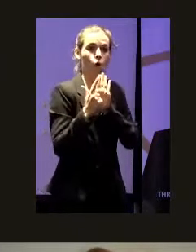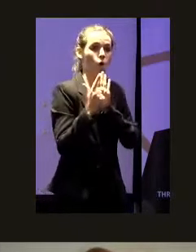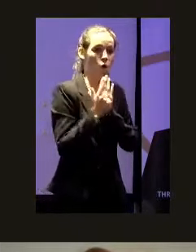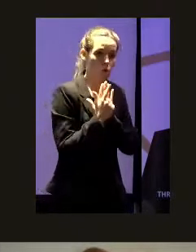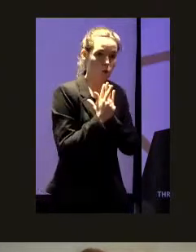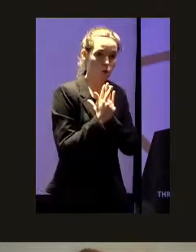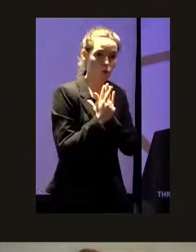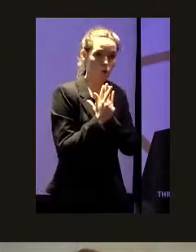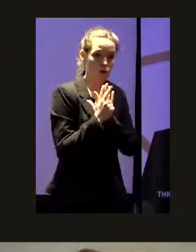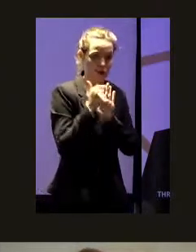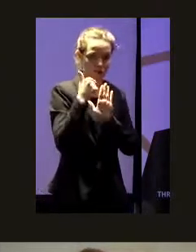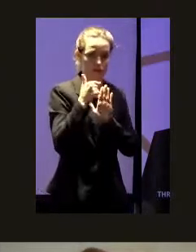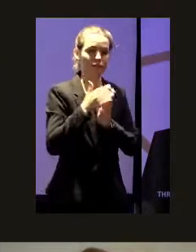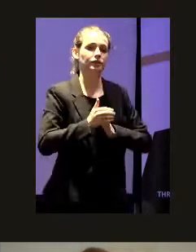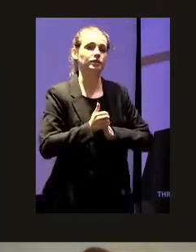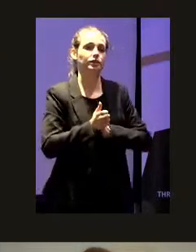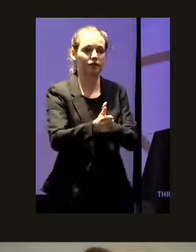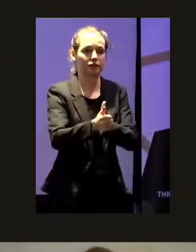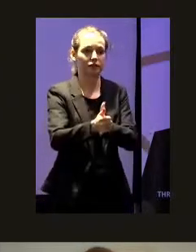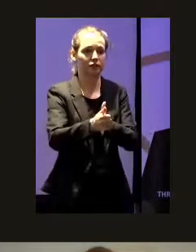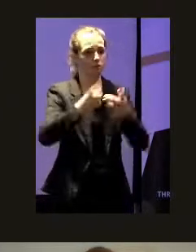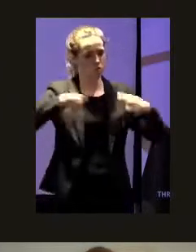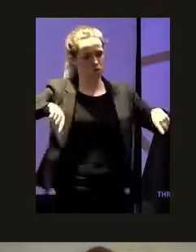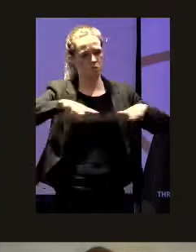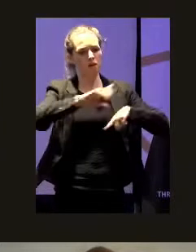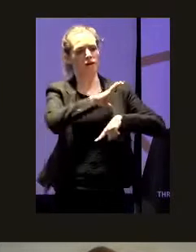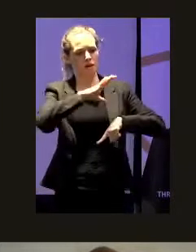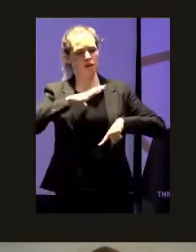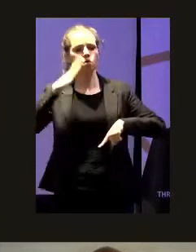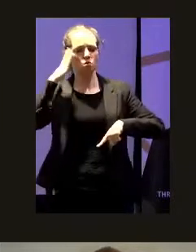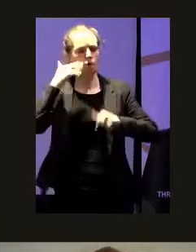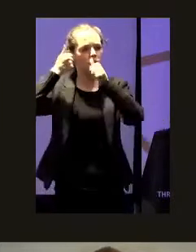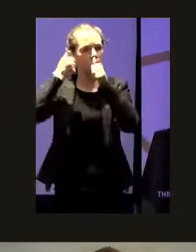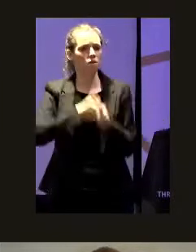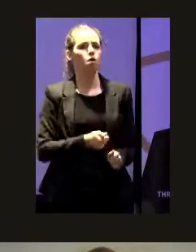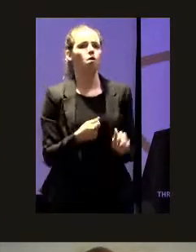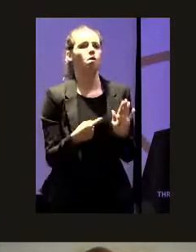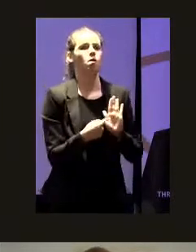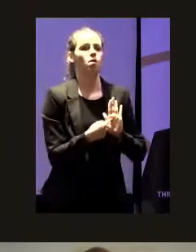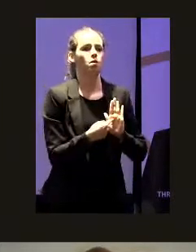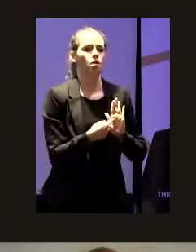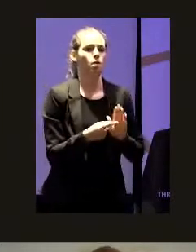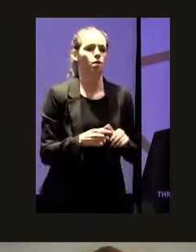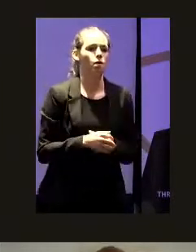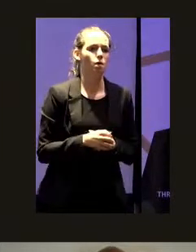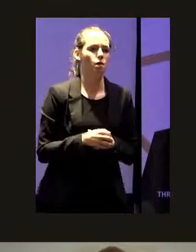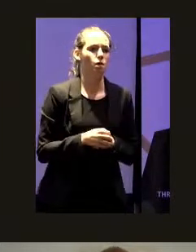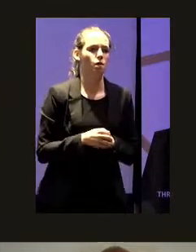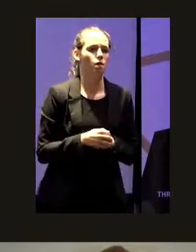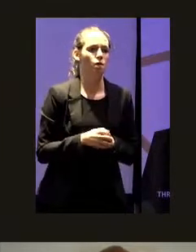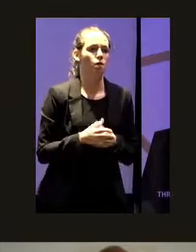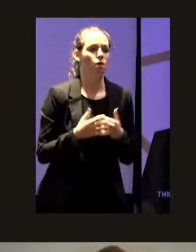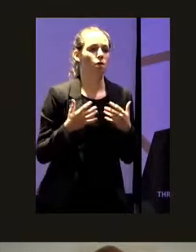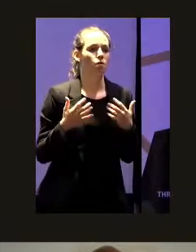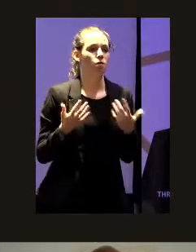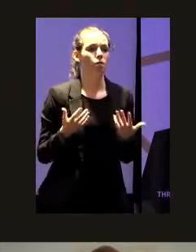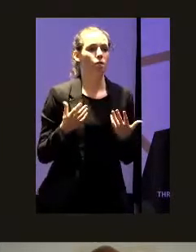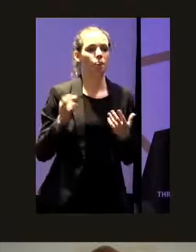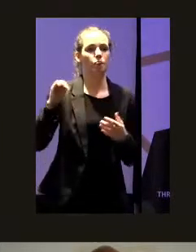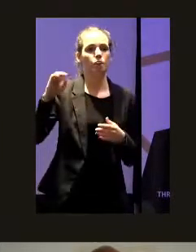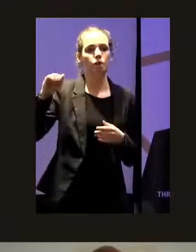on what we need to do as council in the work that we do. I think that